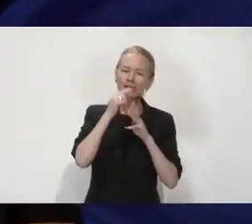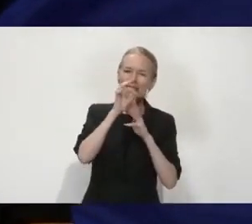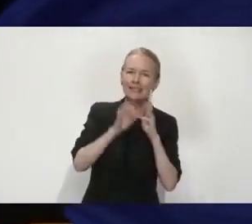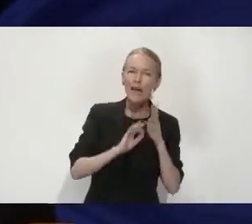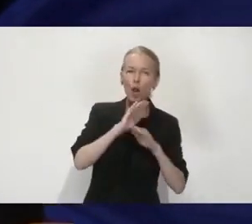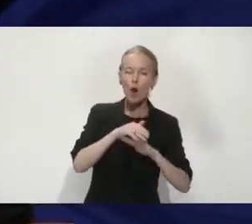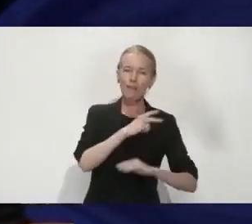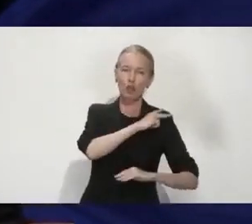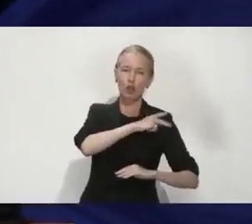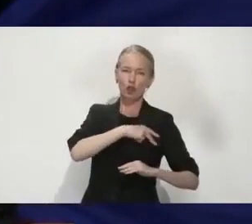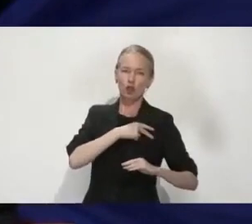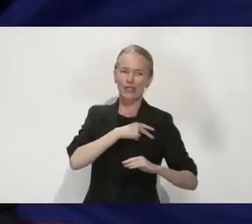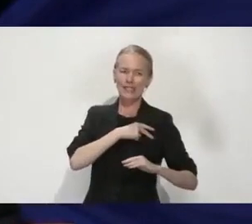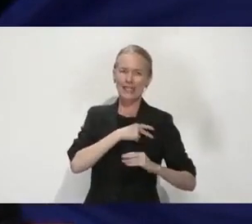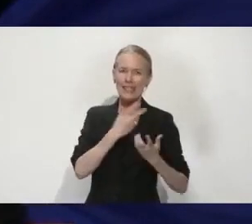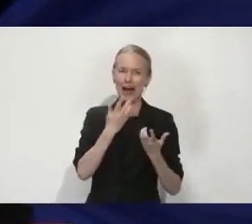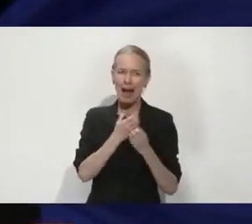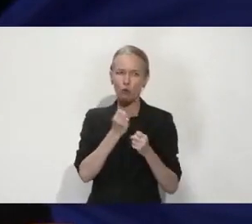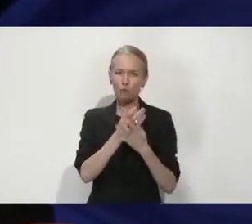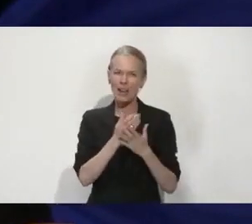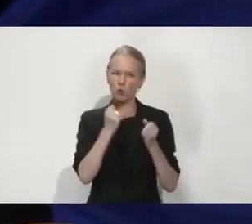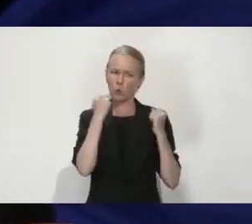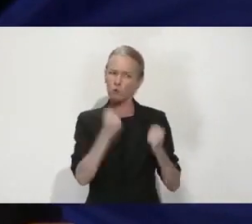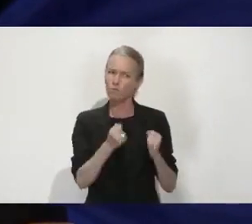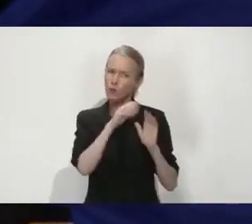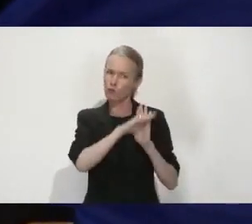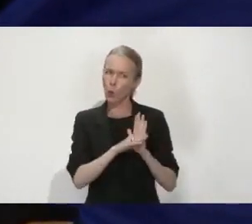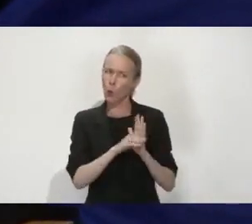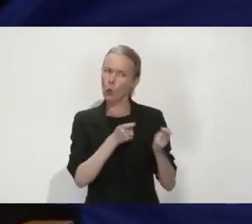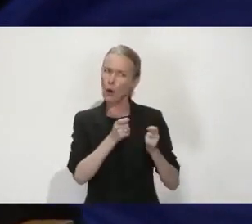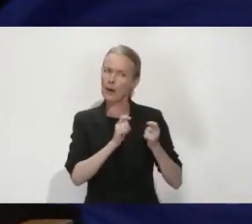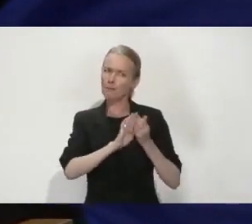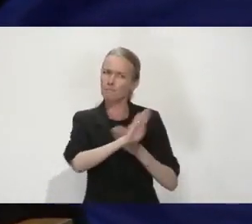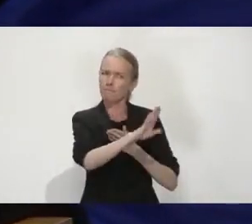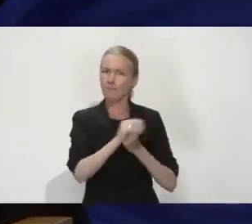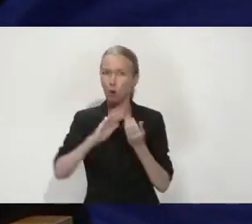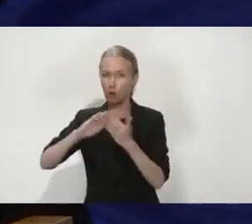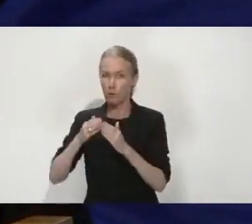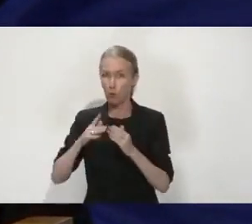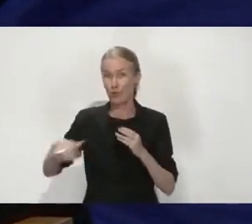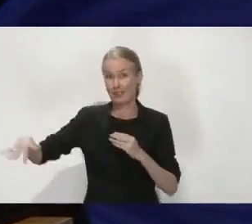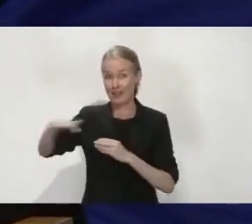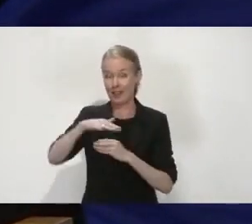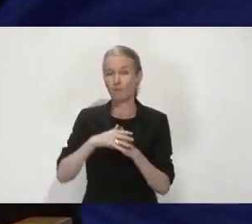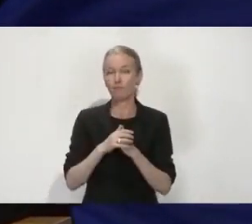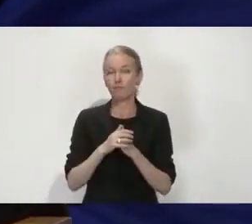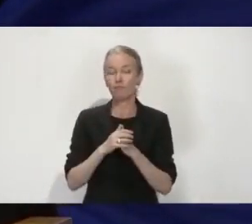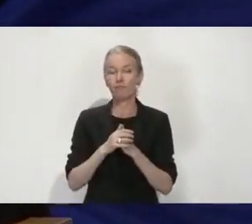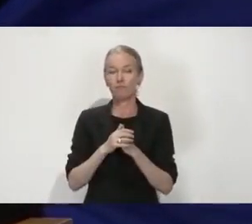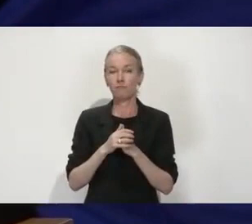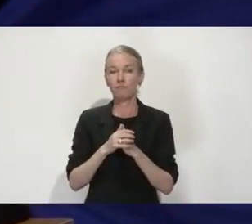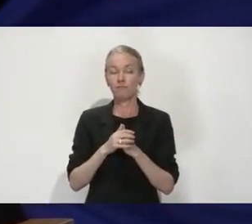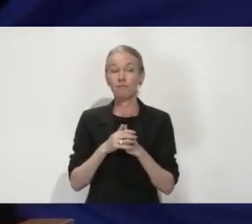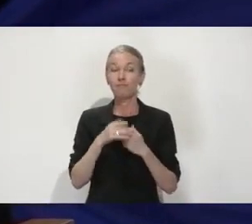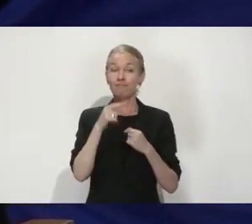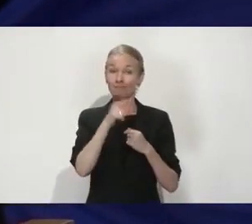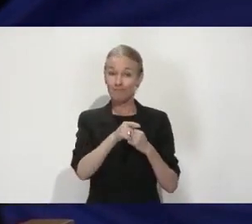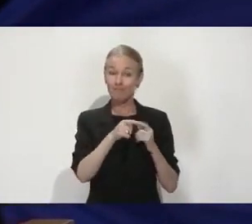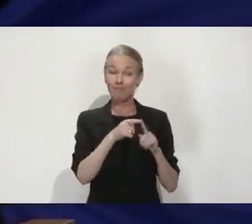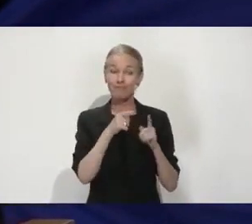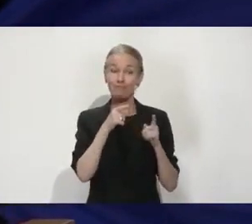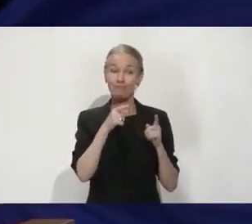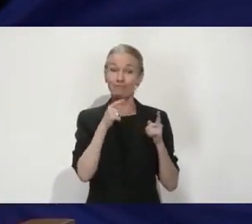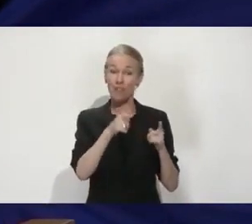that are currently being ramped up at the facilities. In terms of the COVID card trial that we'll be doing in the managed isolation and